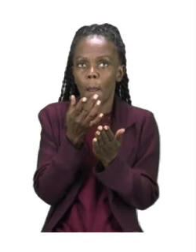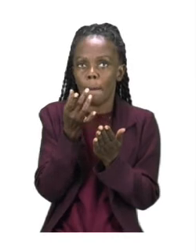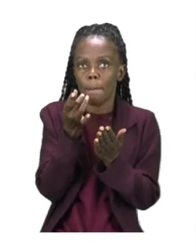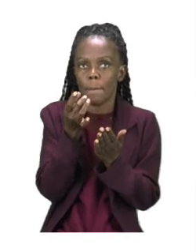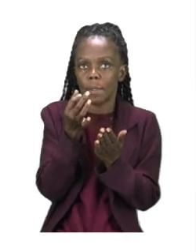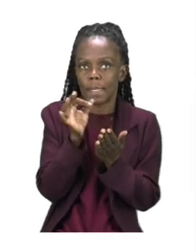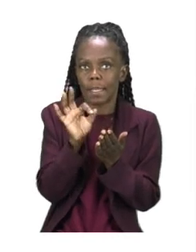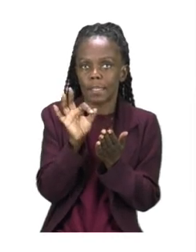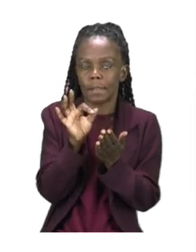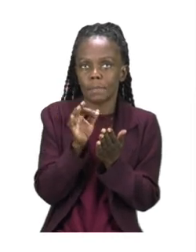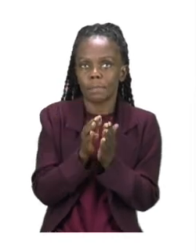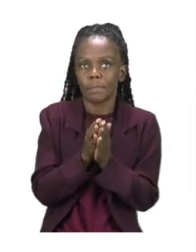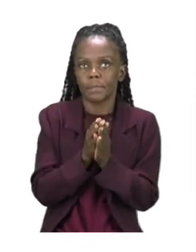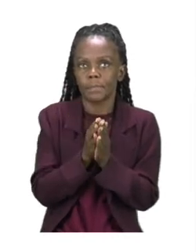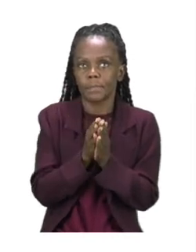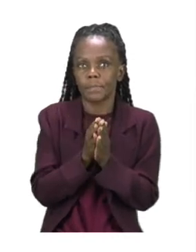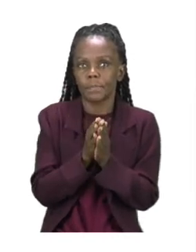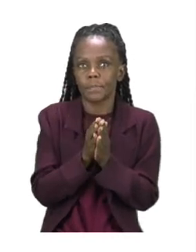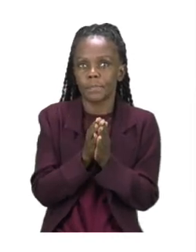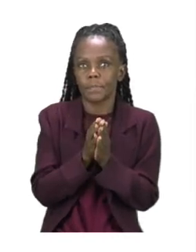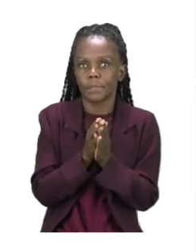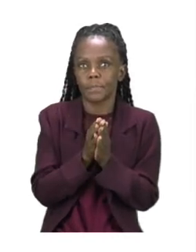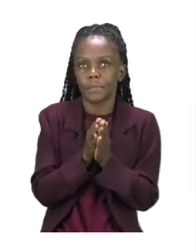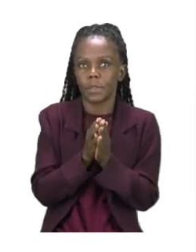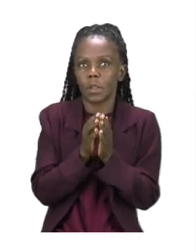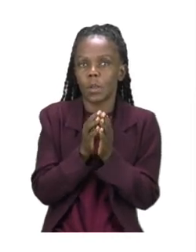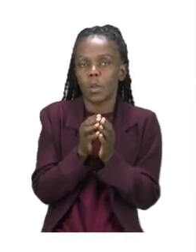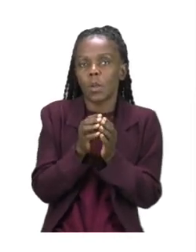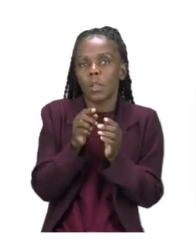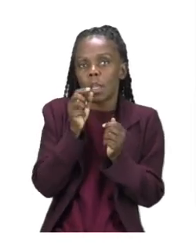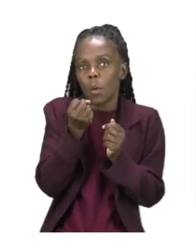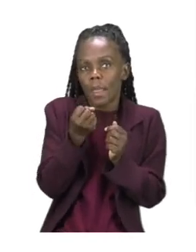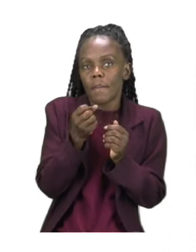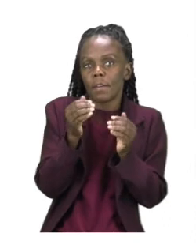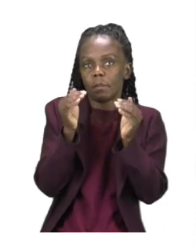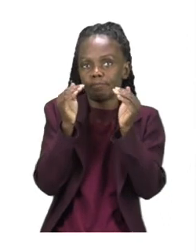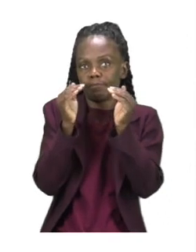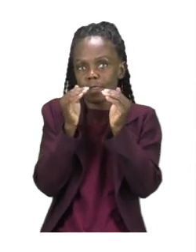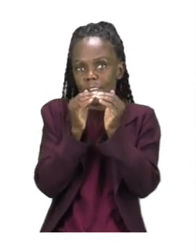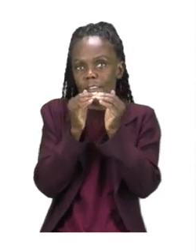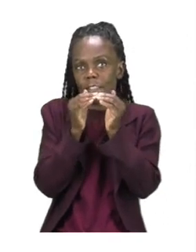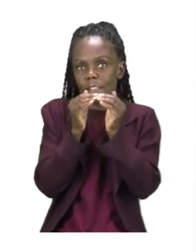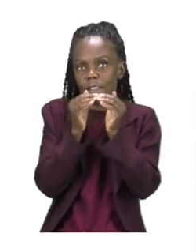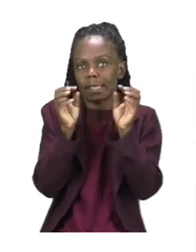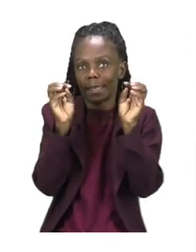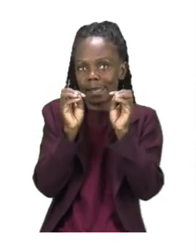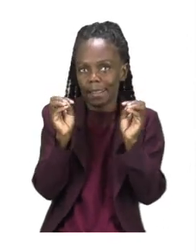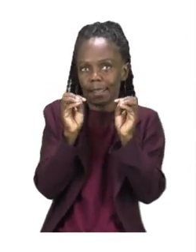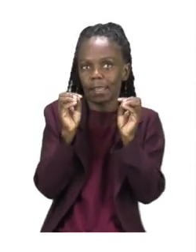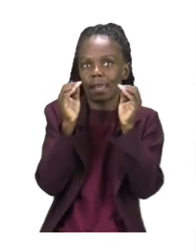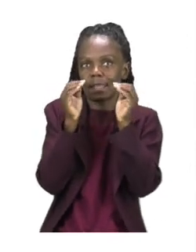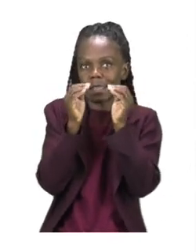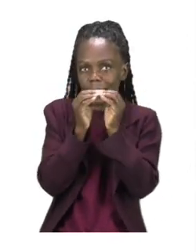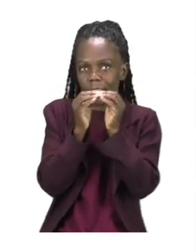to be doing odd and even numbers. It is going to be your job to color the